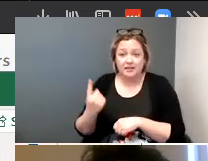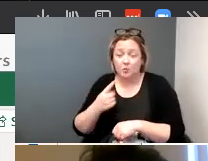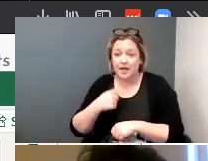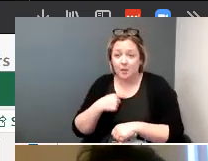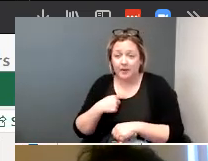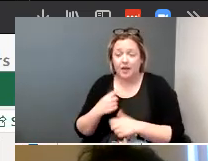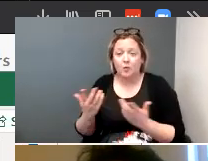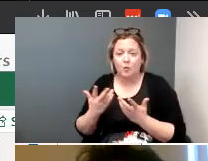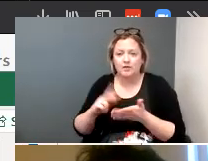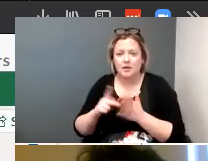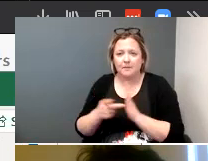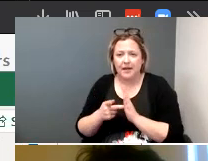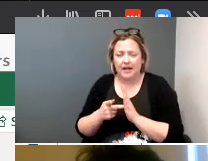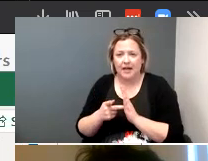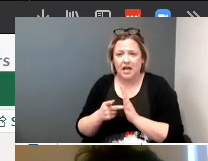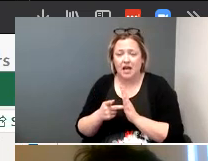of big omega?